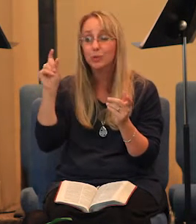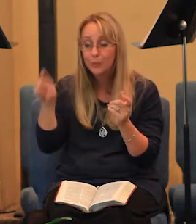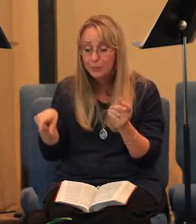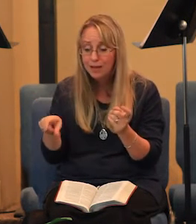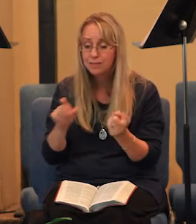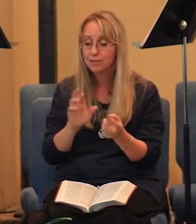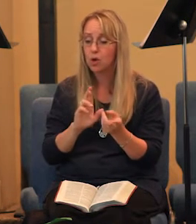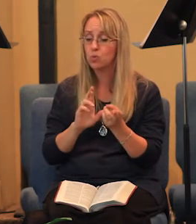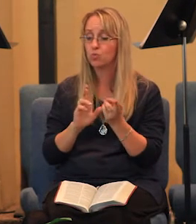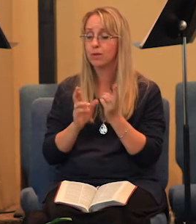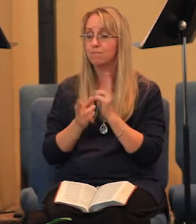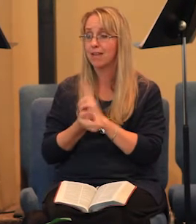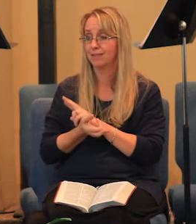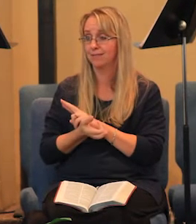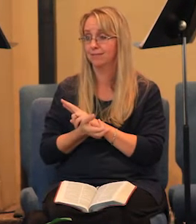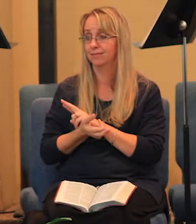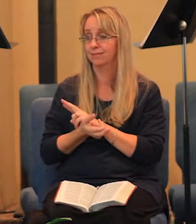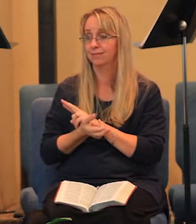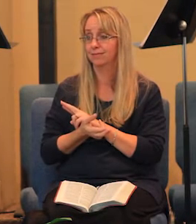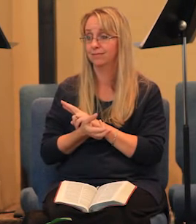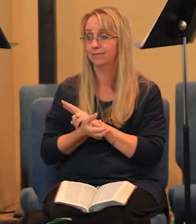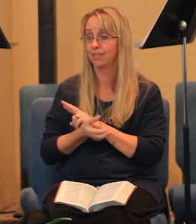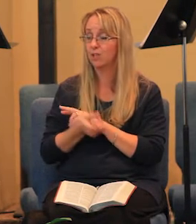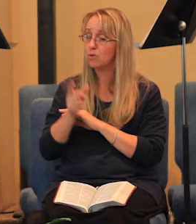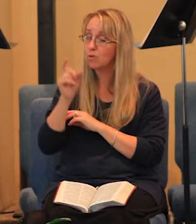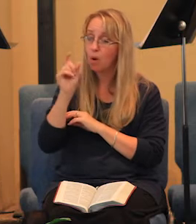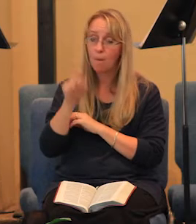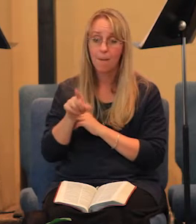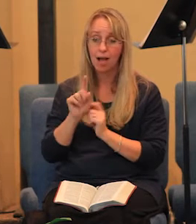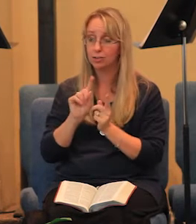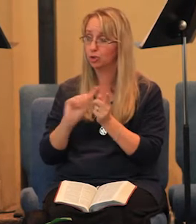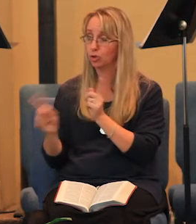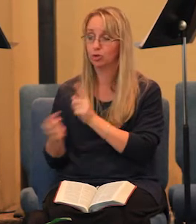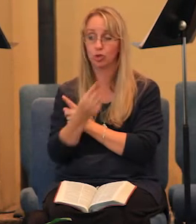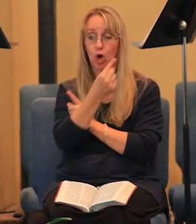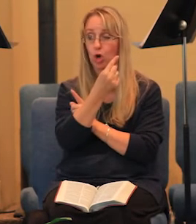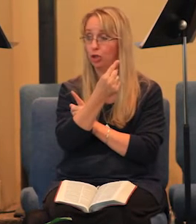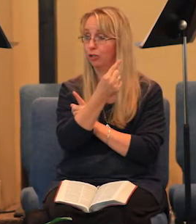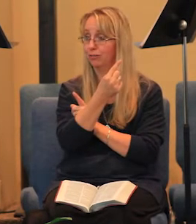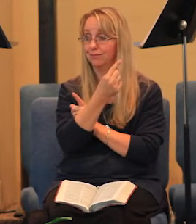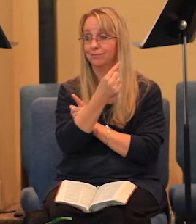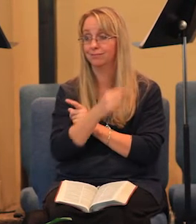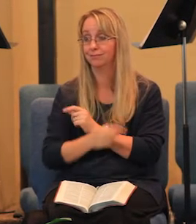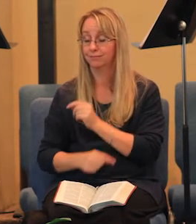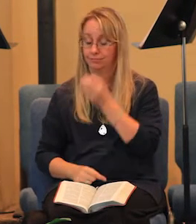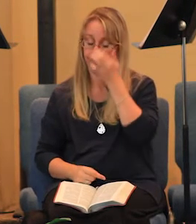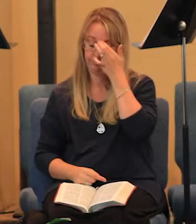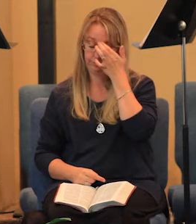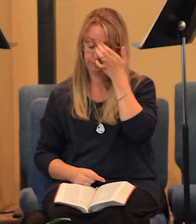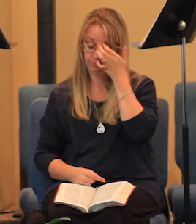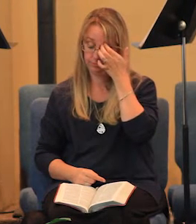repent. You got to turn. Listen to verse 26.